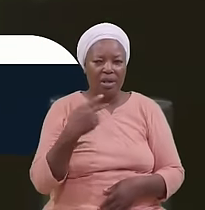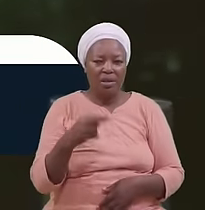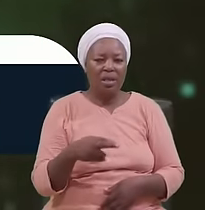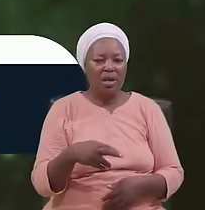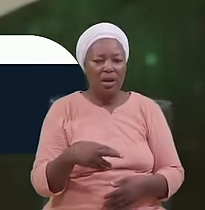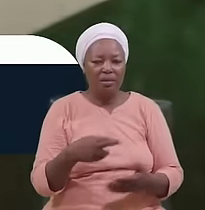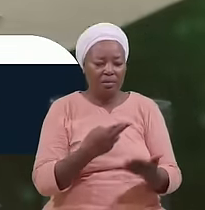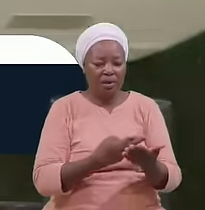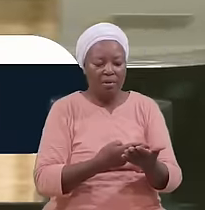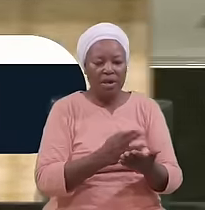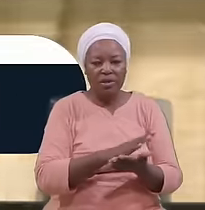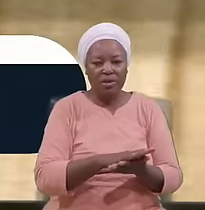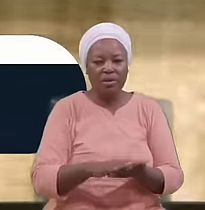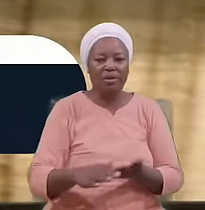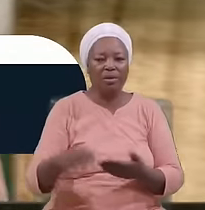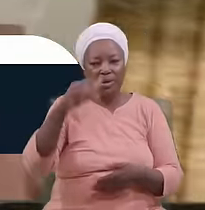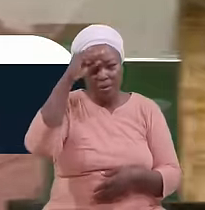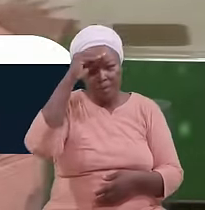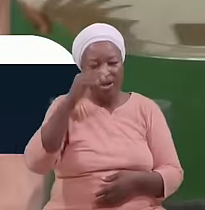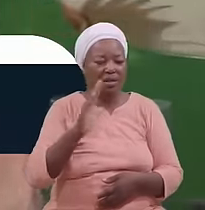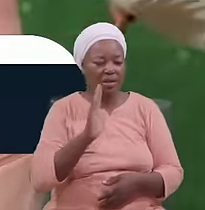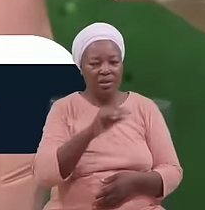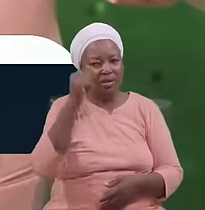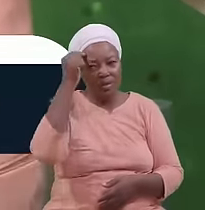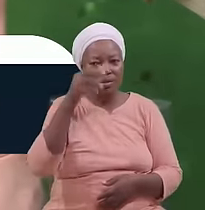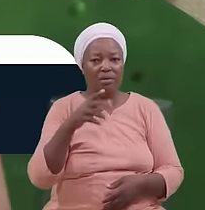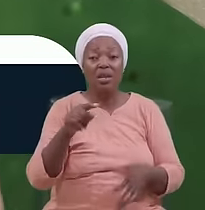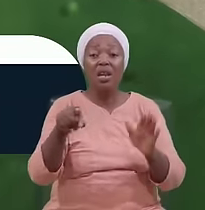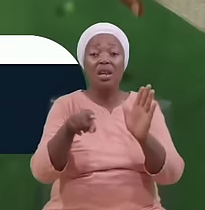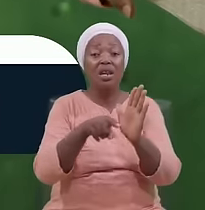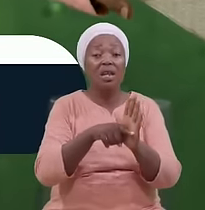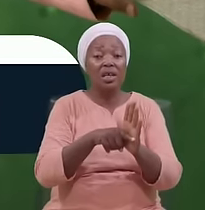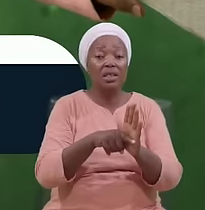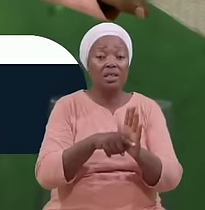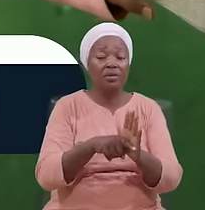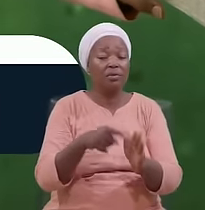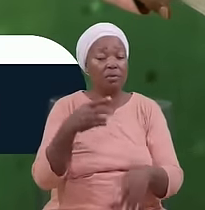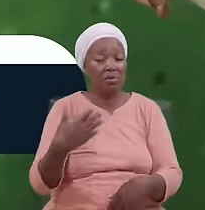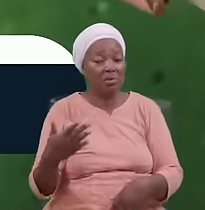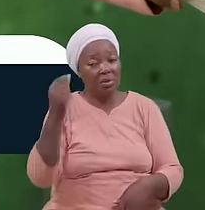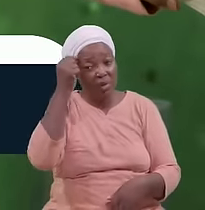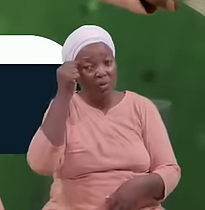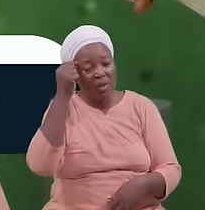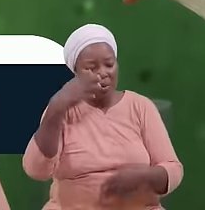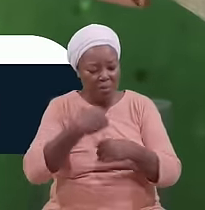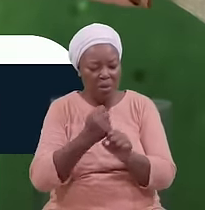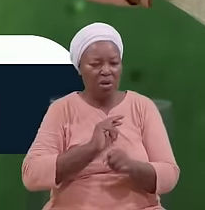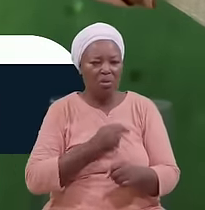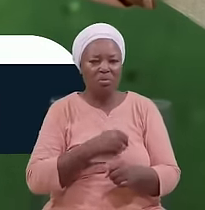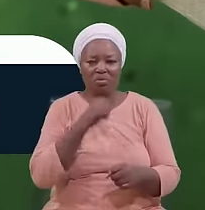man his thoughts. Negative thoughts make us unrighteous before